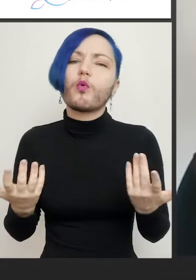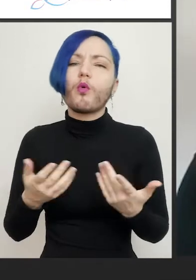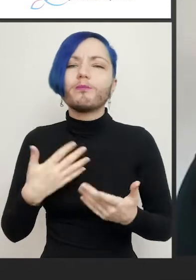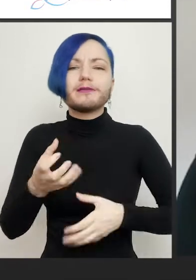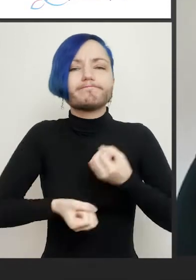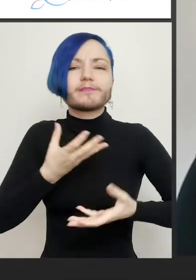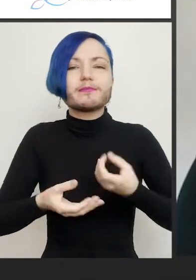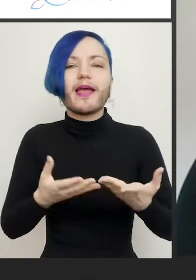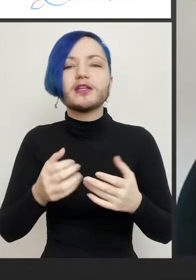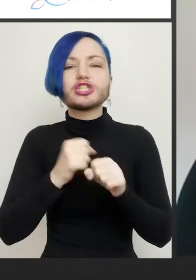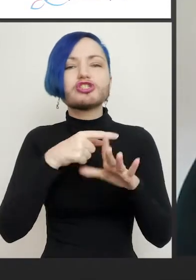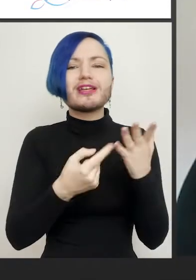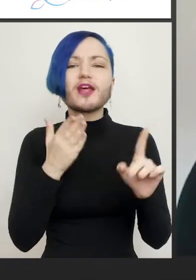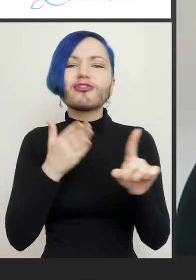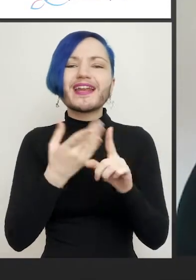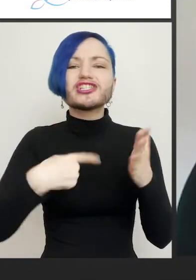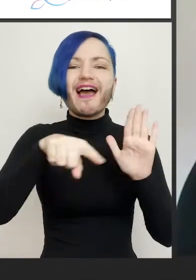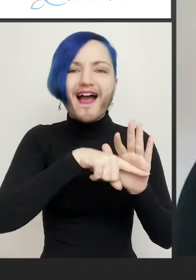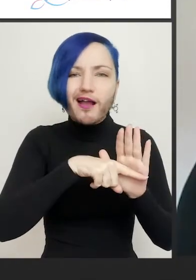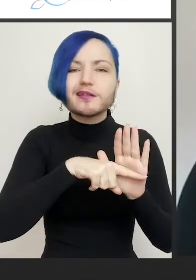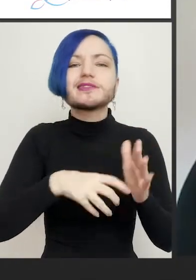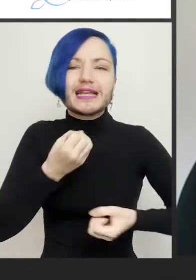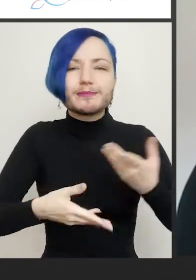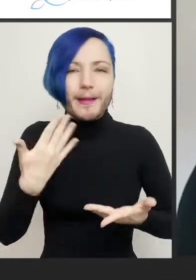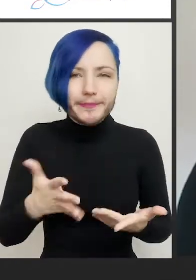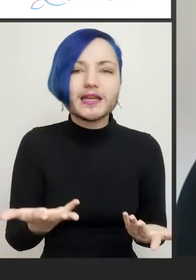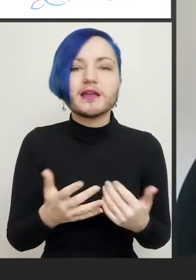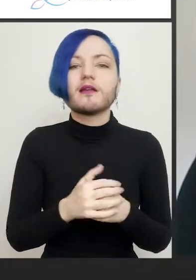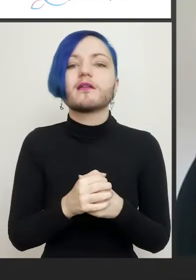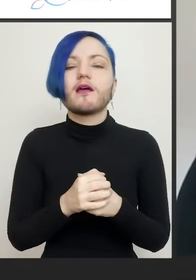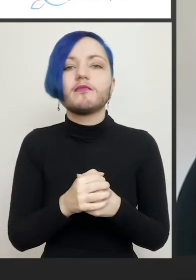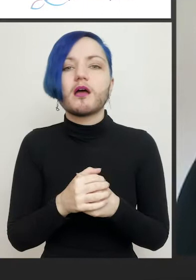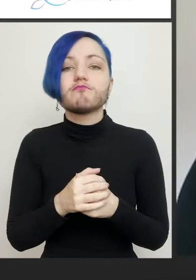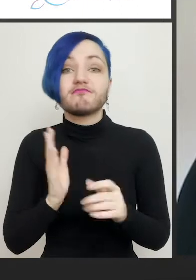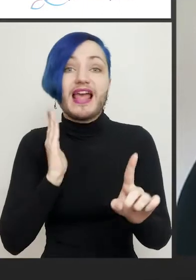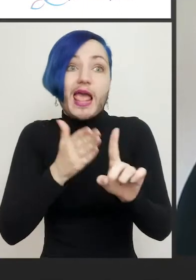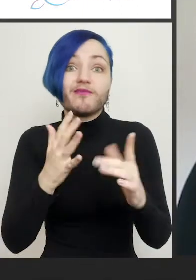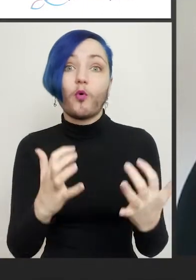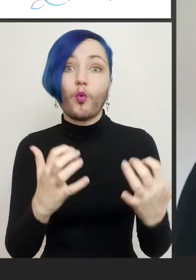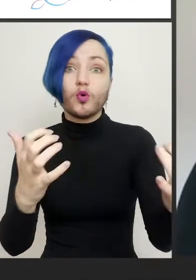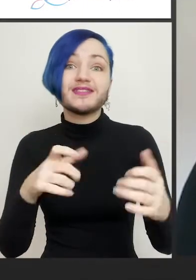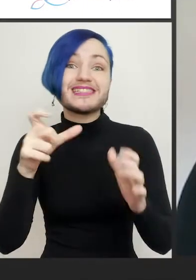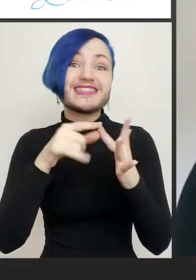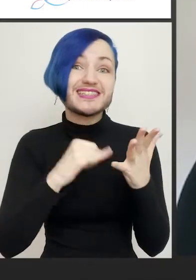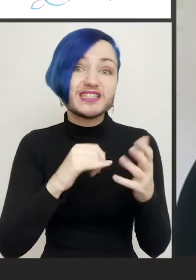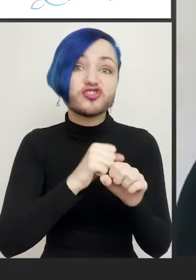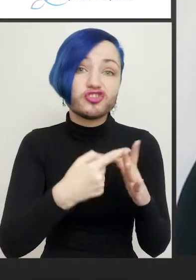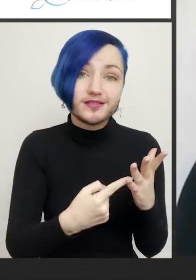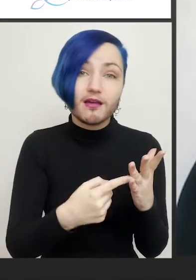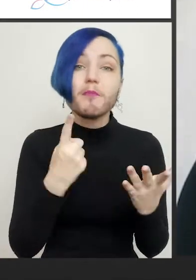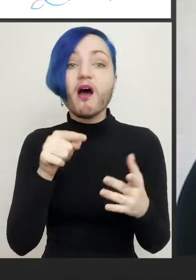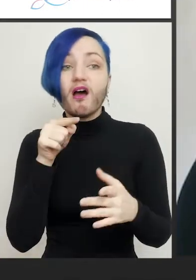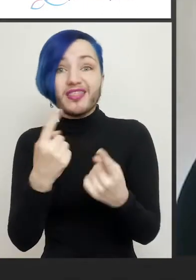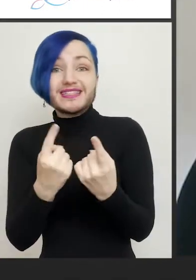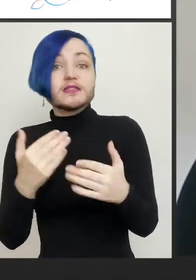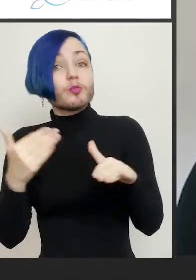elements of the Gender Recognition Act and elements of kind of, to a cisgender audience, namely. But of course, these are practical things that